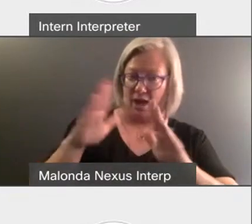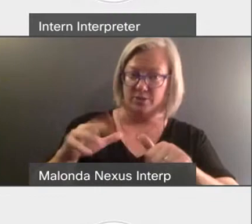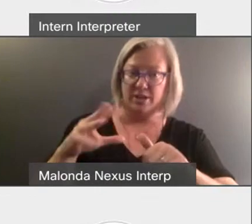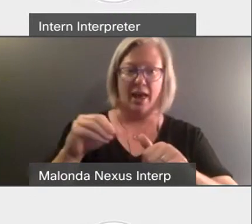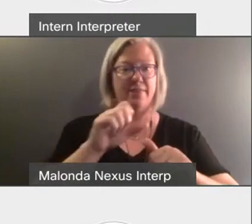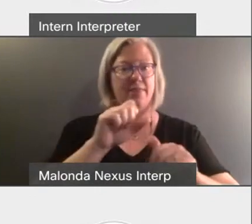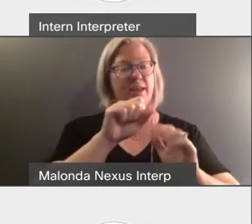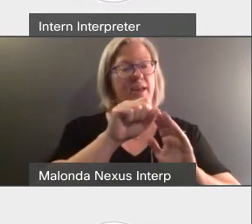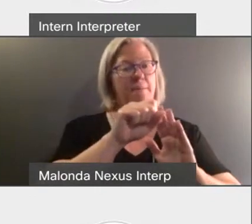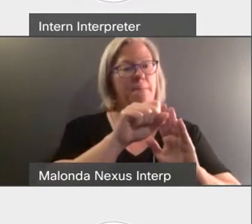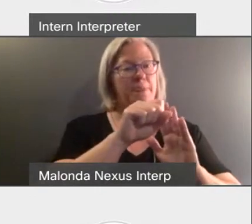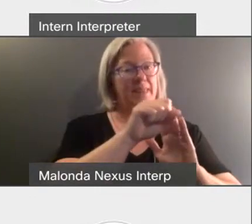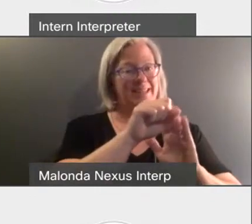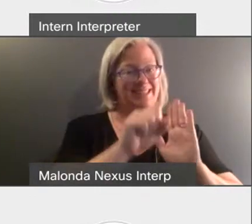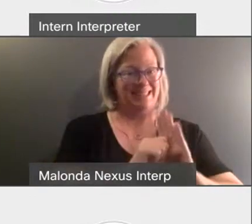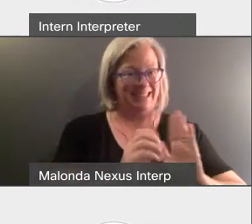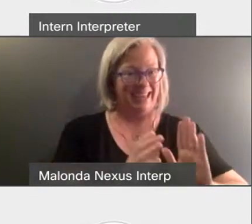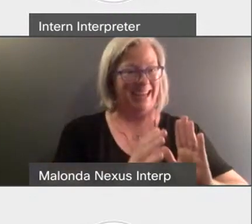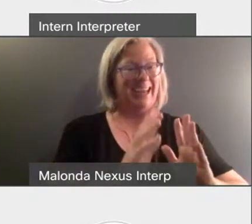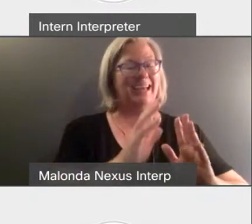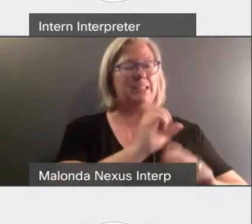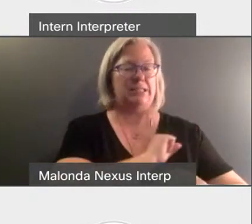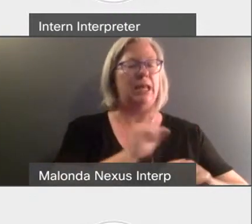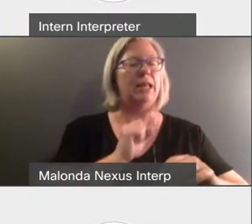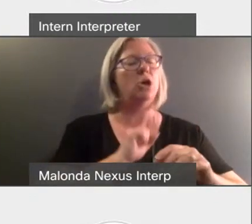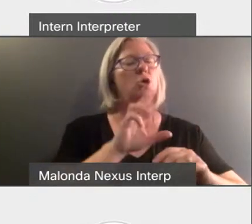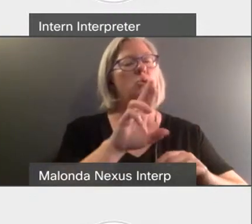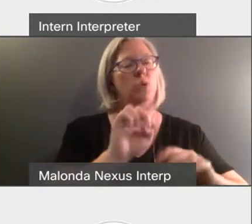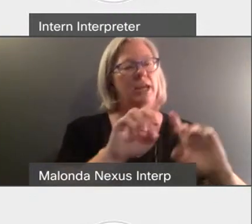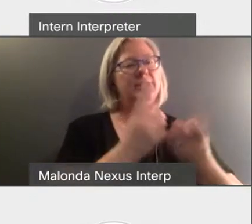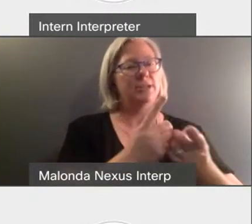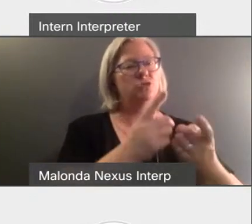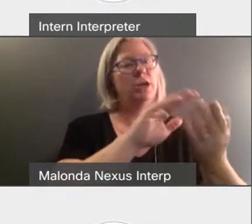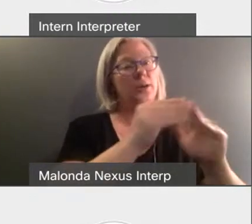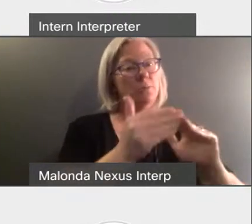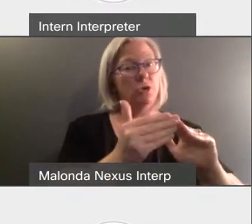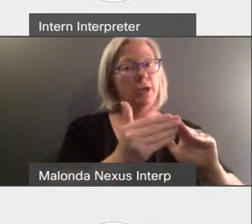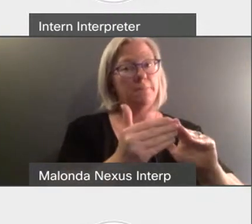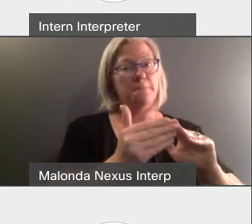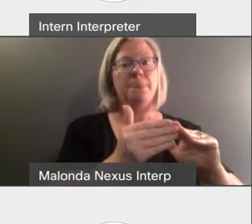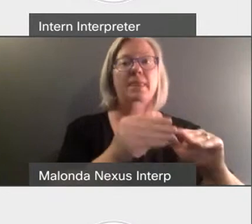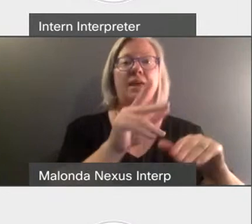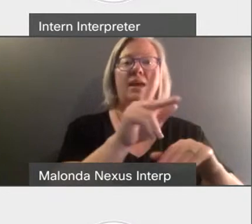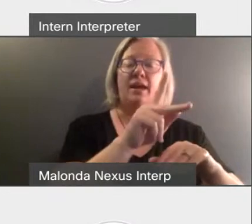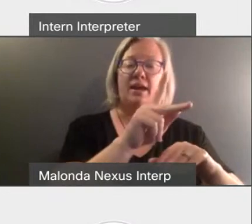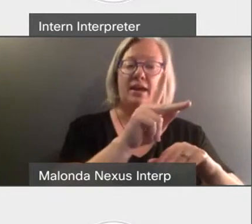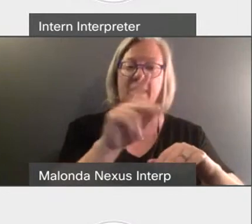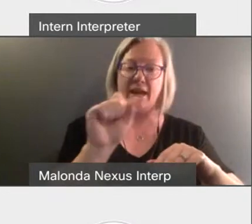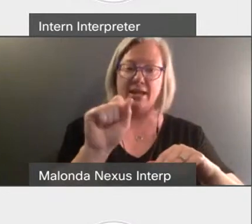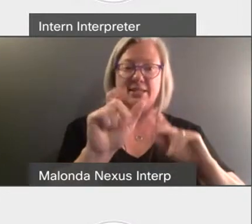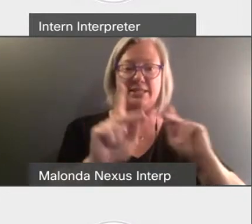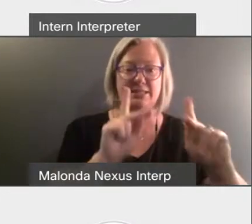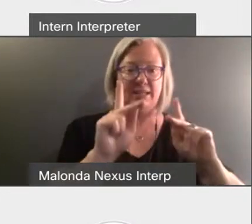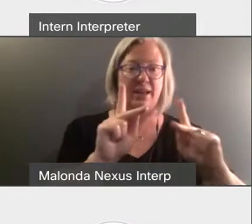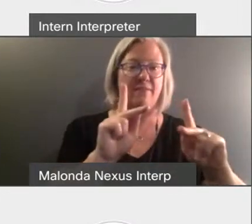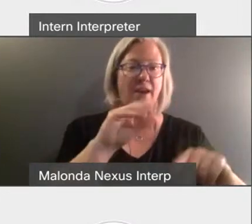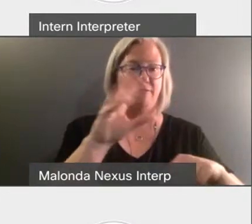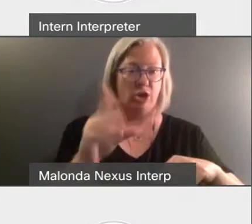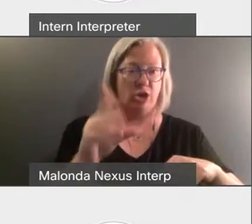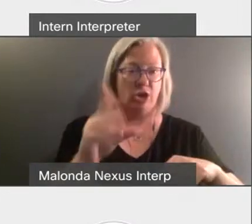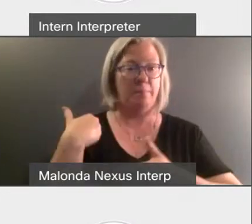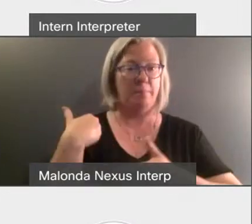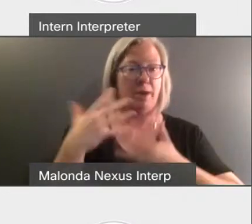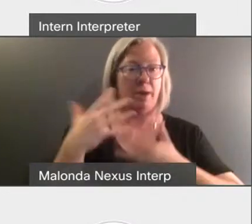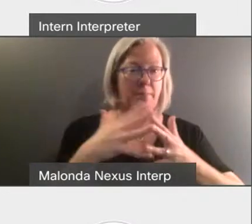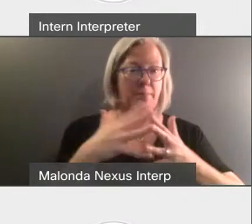committees, as an advocate for not only the Kansas citizens of African American descent, but